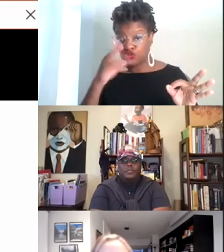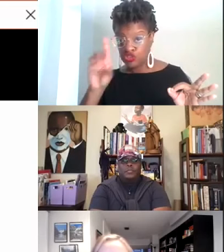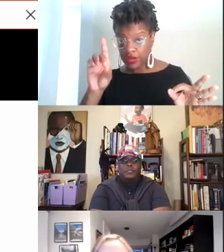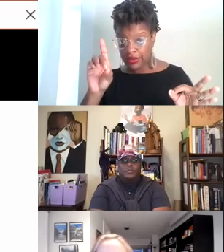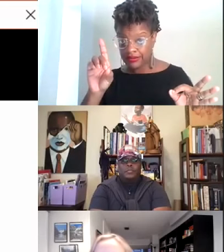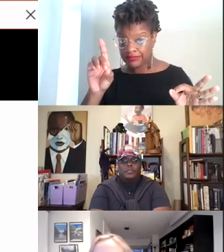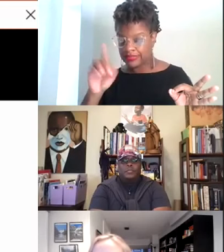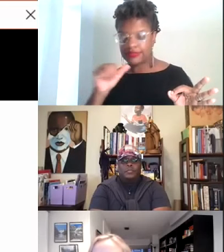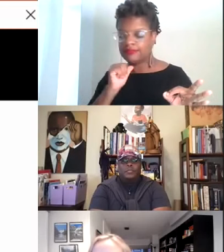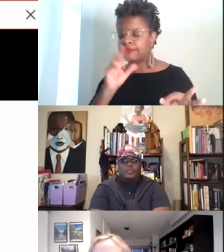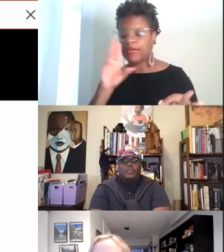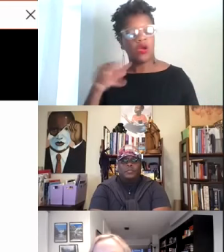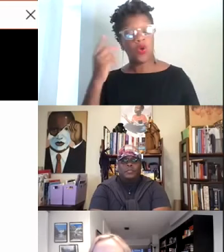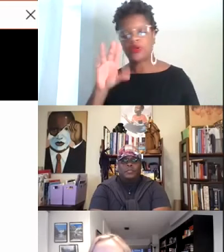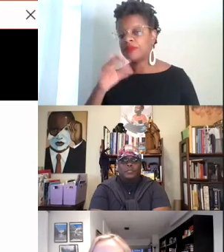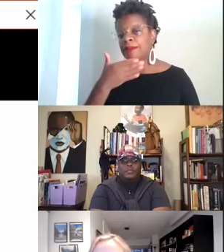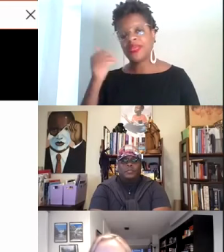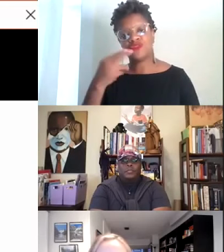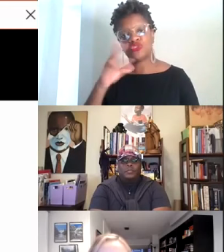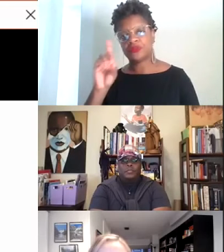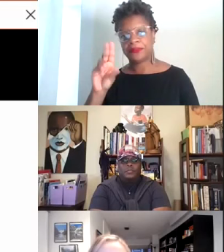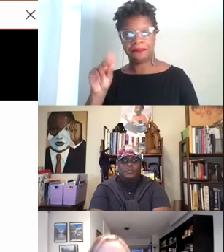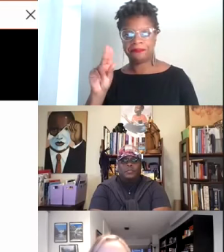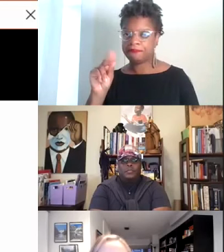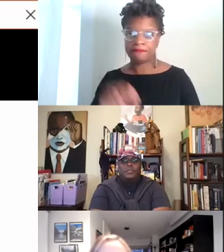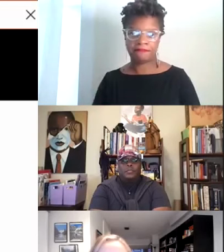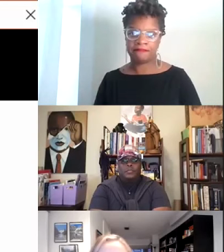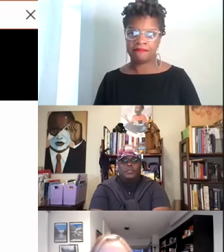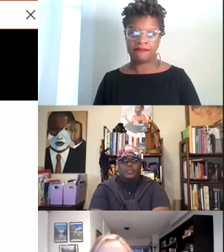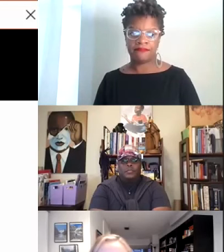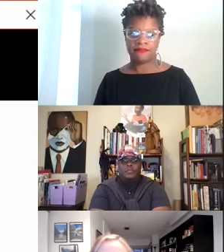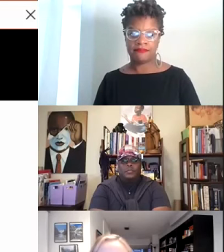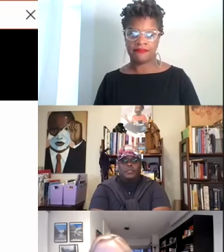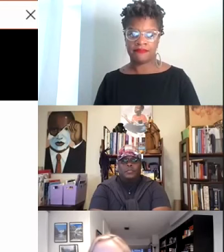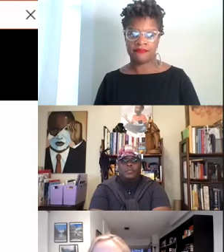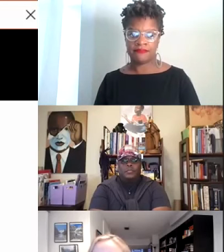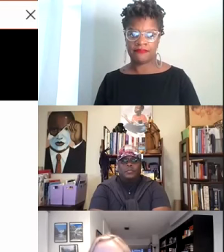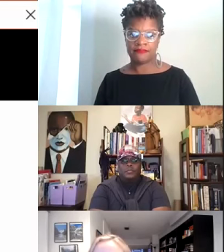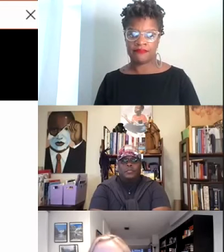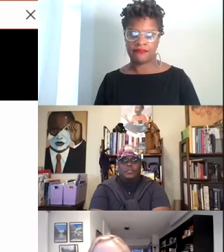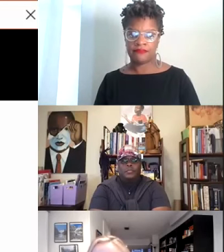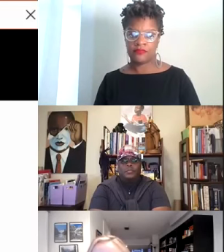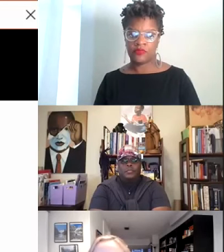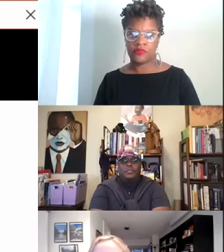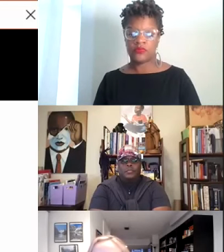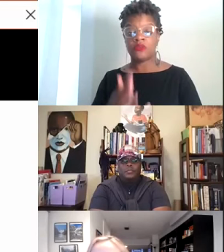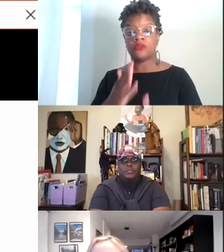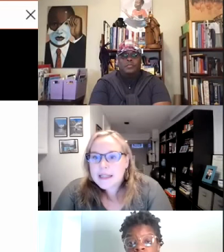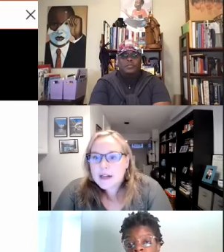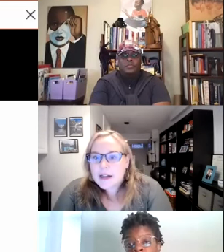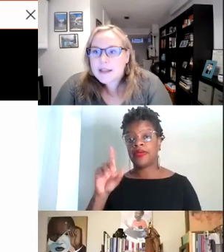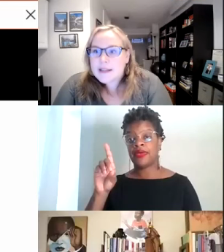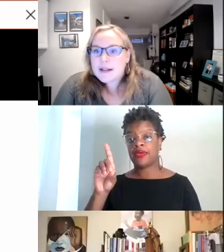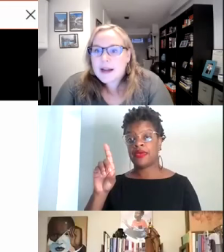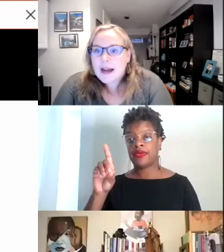always in the best interest of what is best for that child. It's not a priority for some administrators. Like I